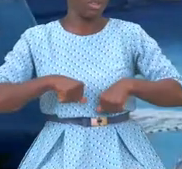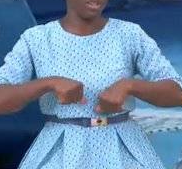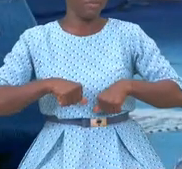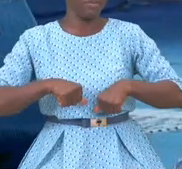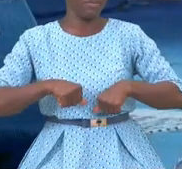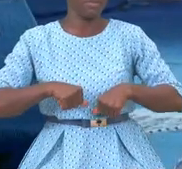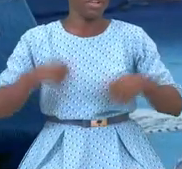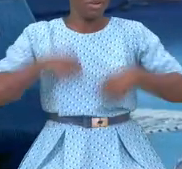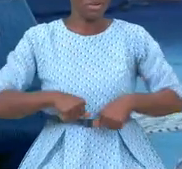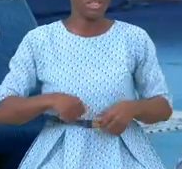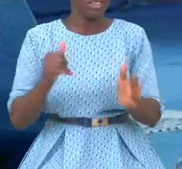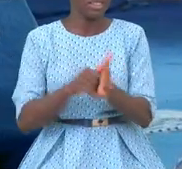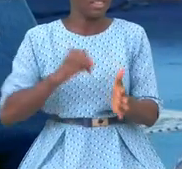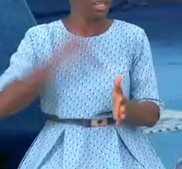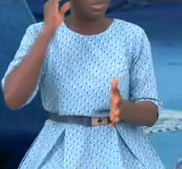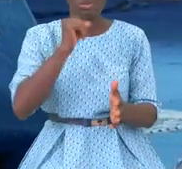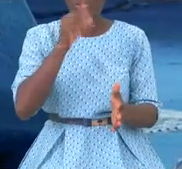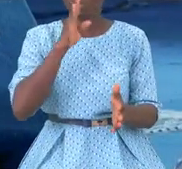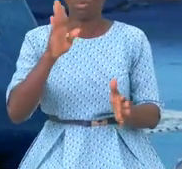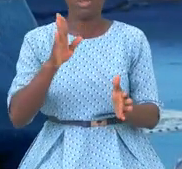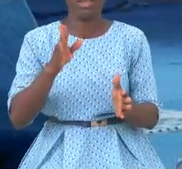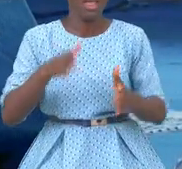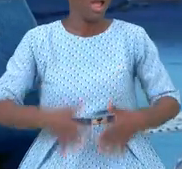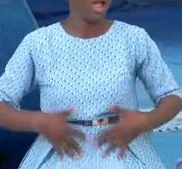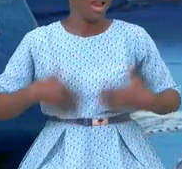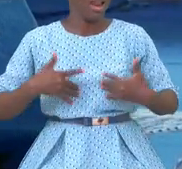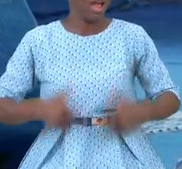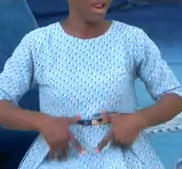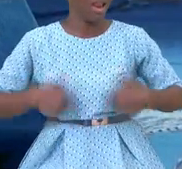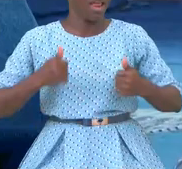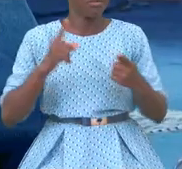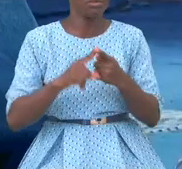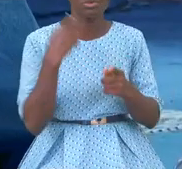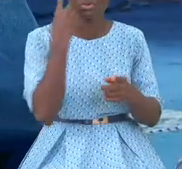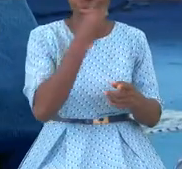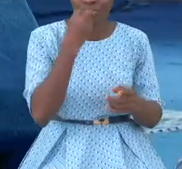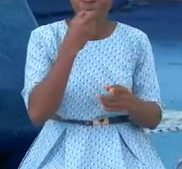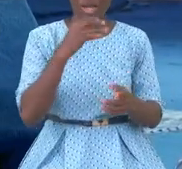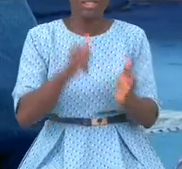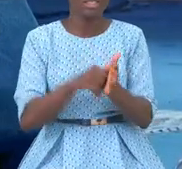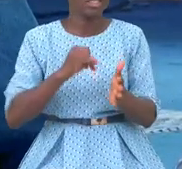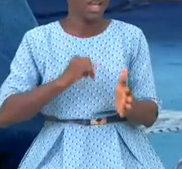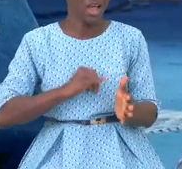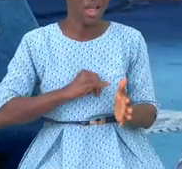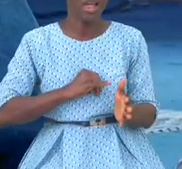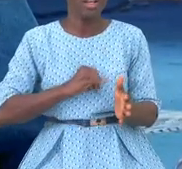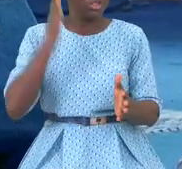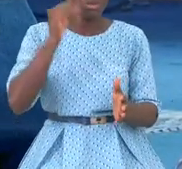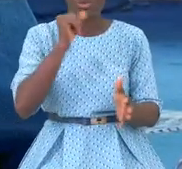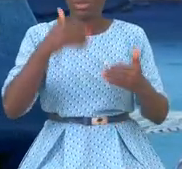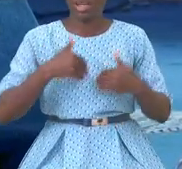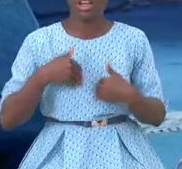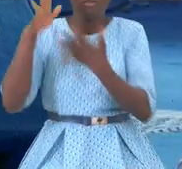happy, I shouldn't have joy, I shouldn't have the hope of heaven. He said, but I obtained